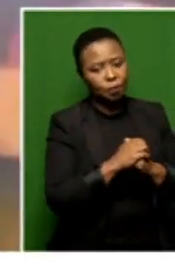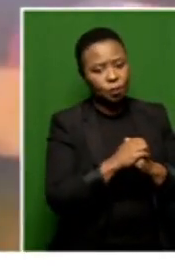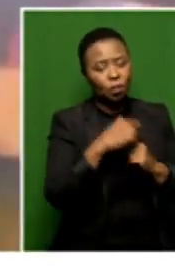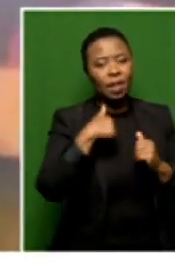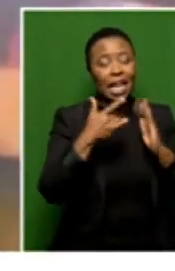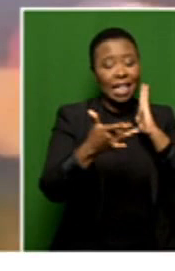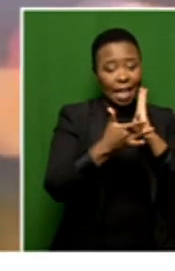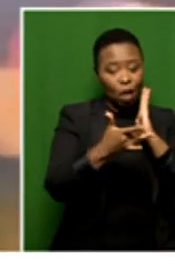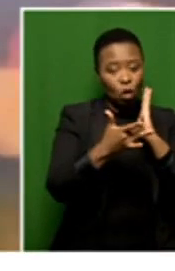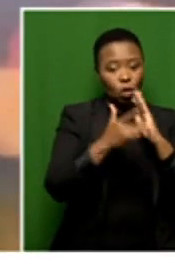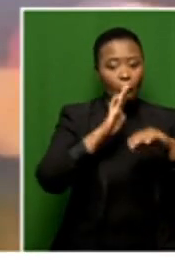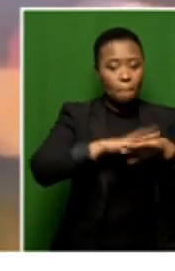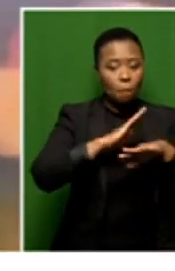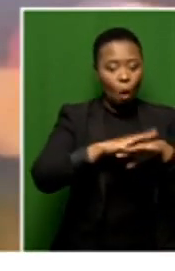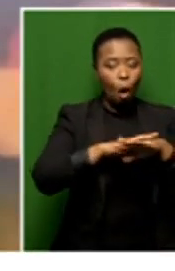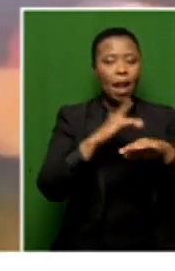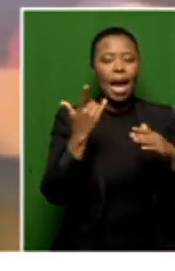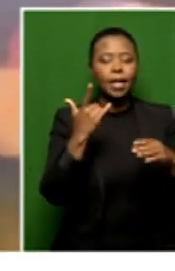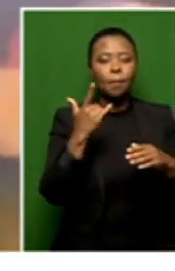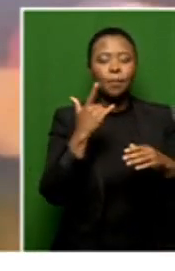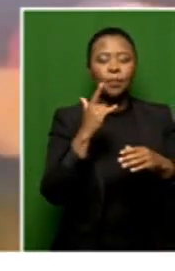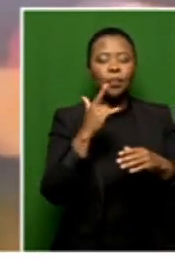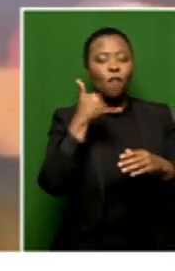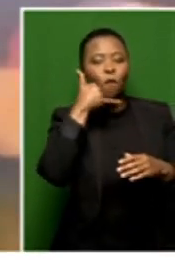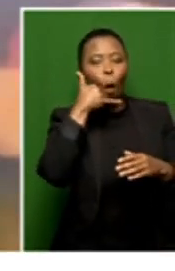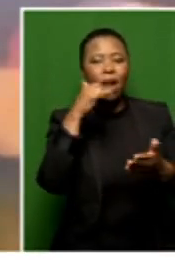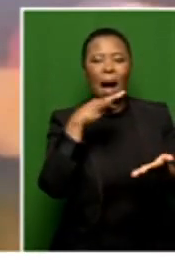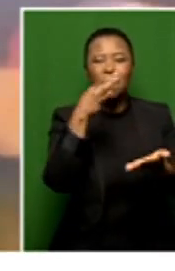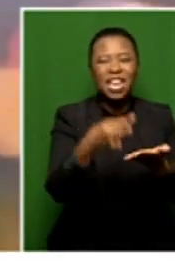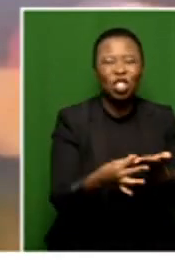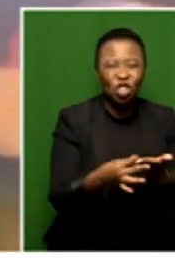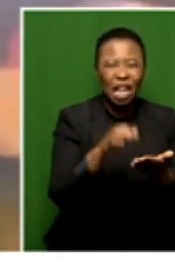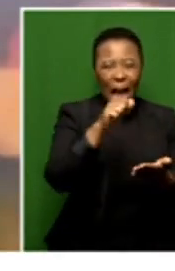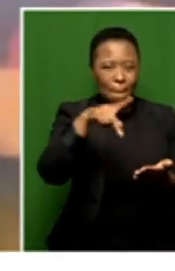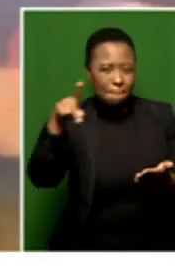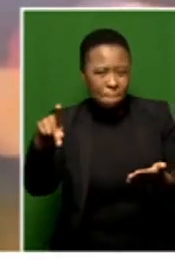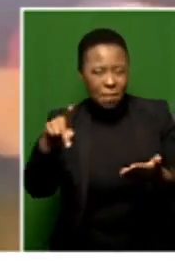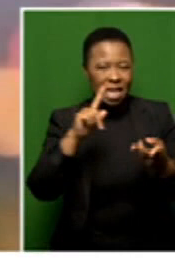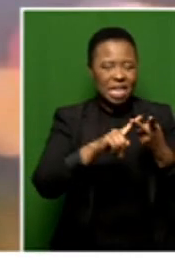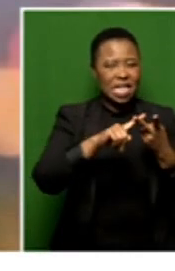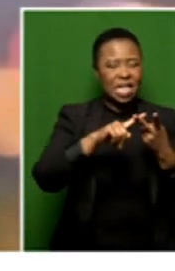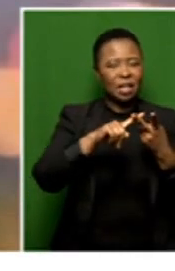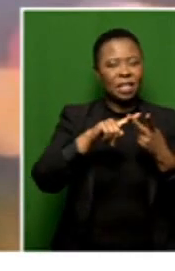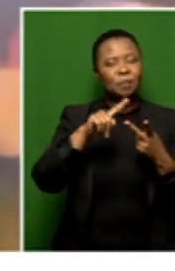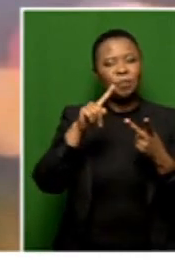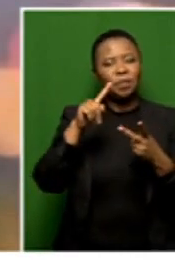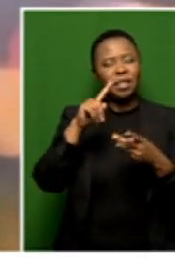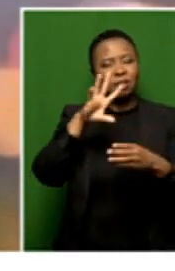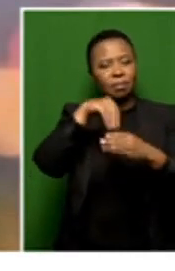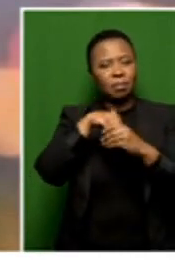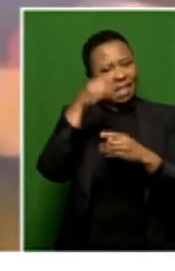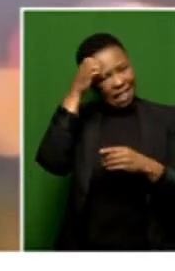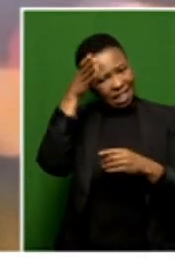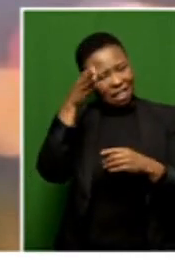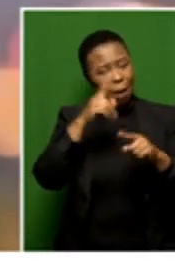additional technology in terms of mobile applications and seen, artificial intelligence. However, in terms of the